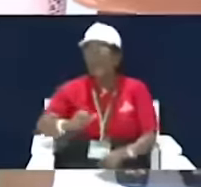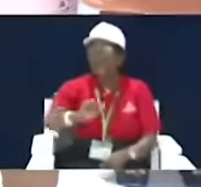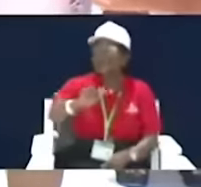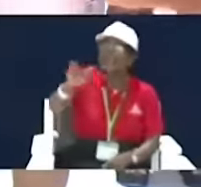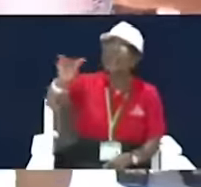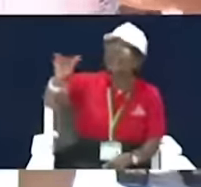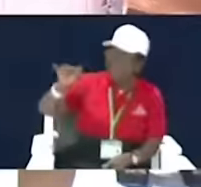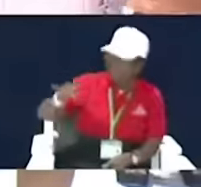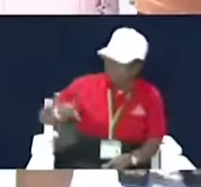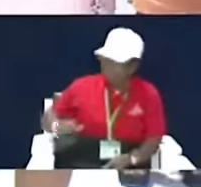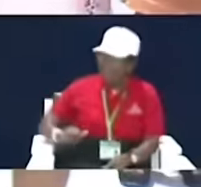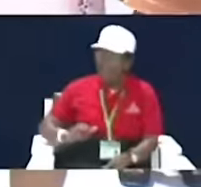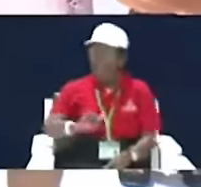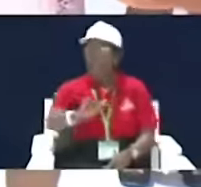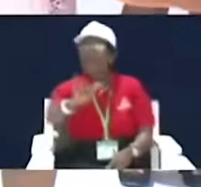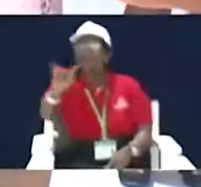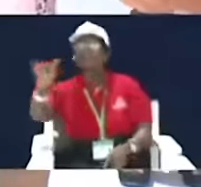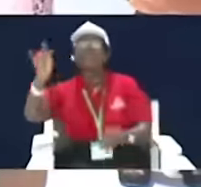everlasting,